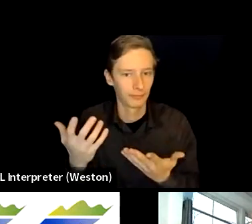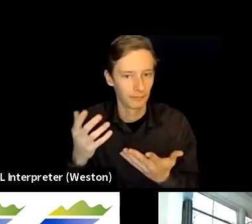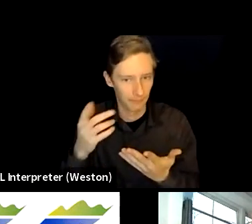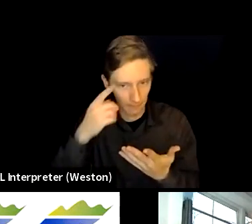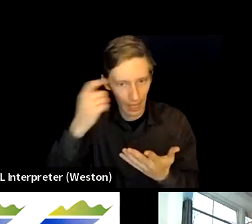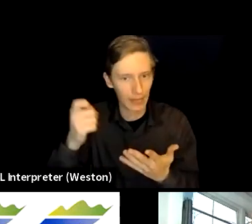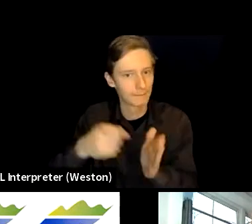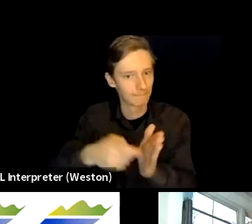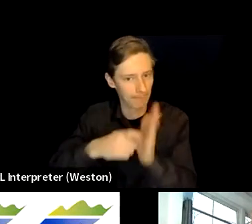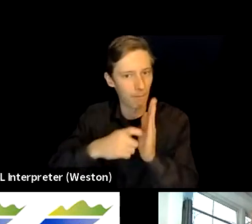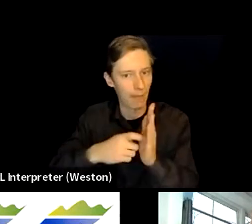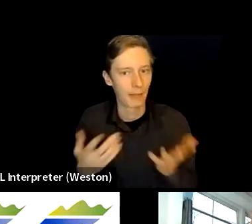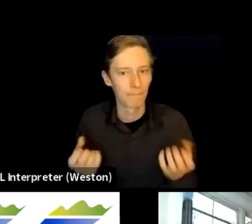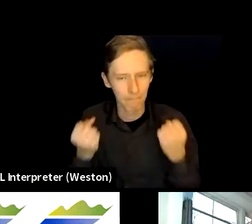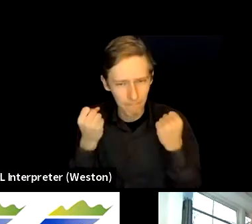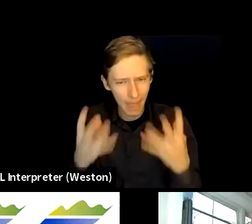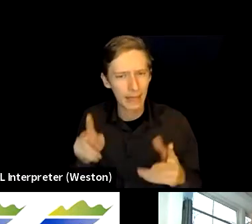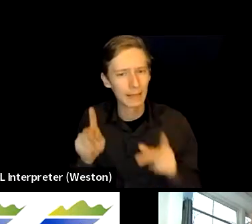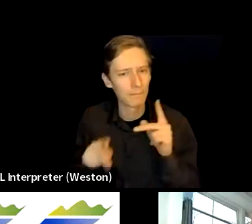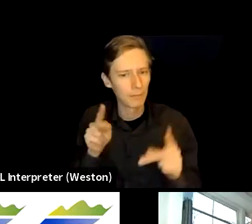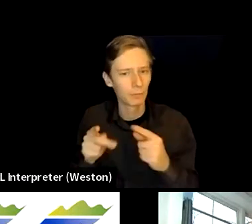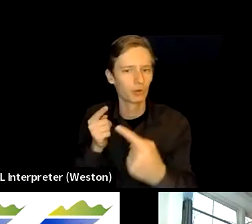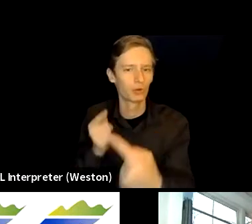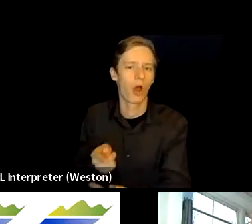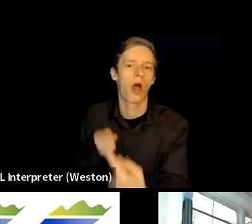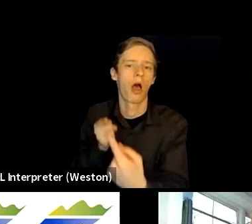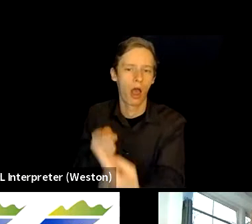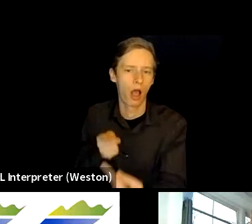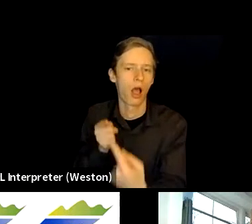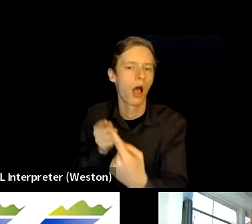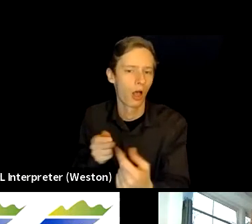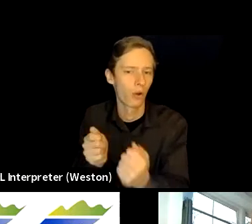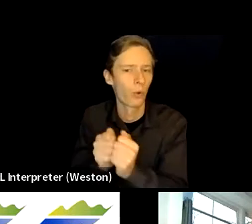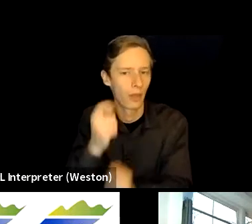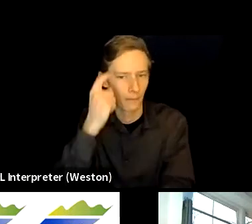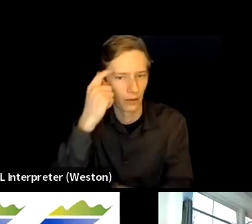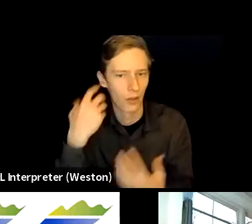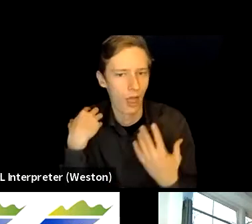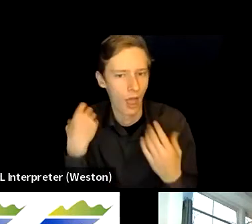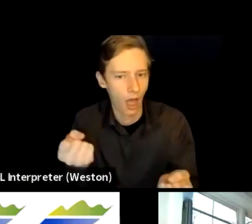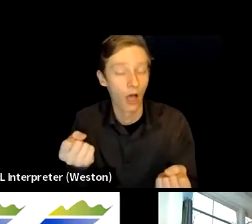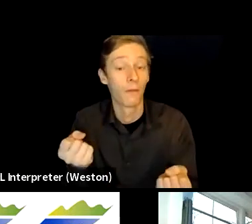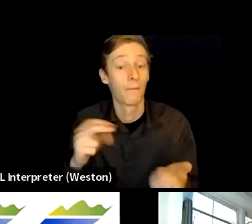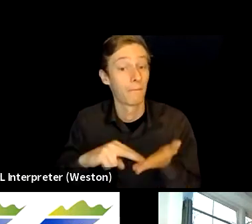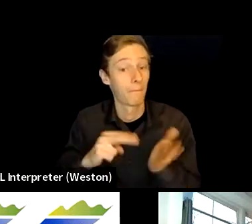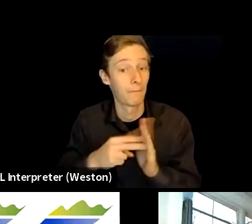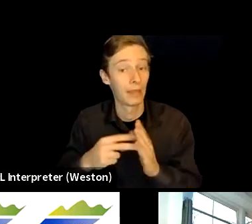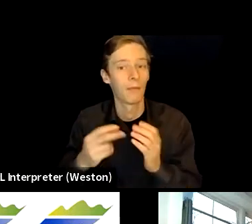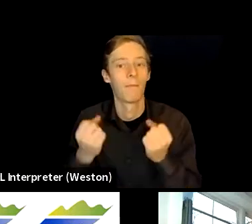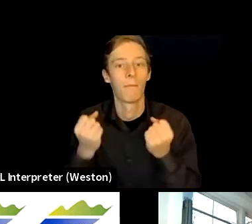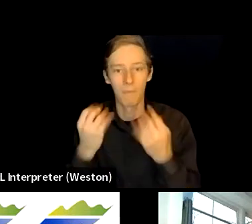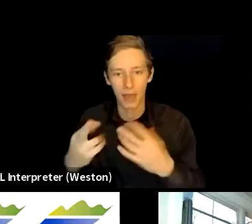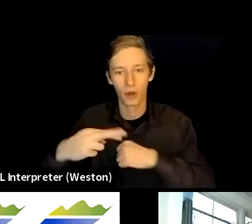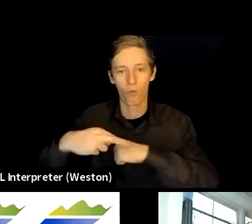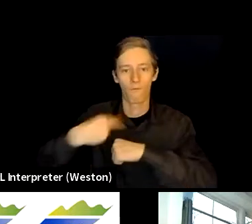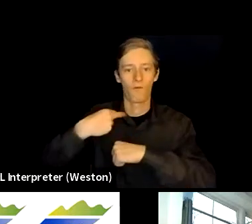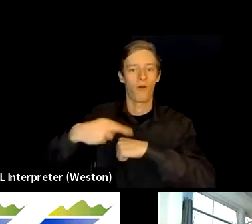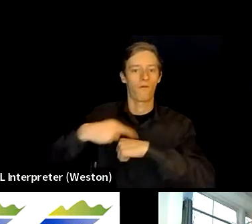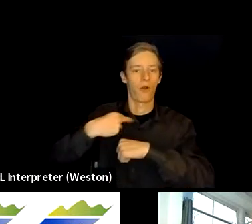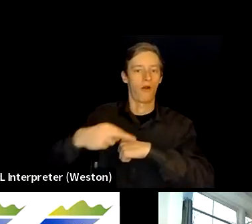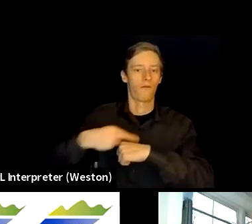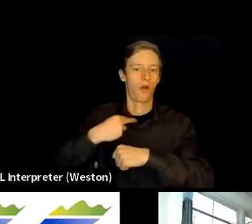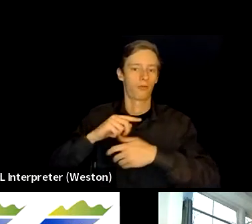and what we saw was an increase in referrals and requests from services, not only directly from individuals